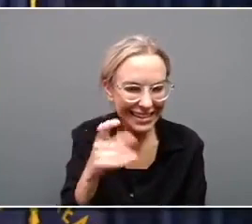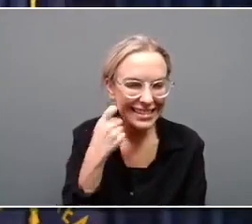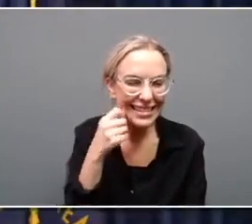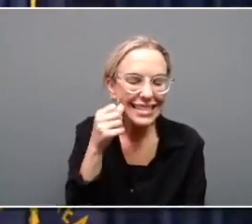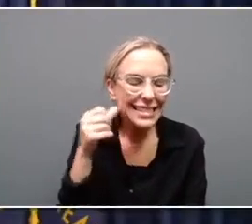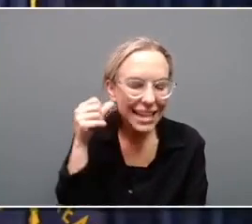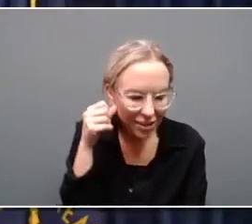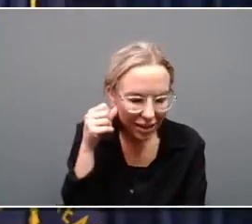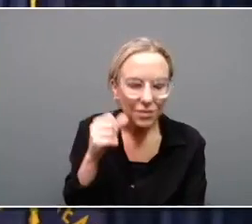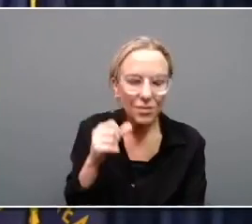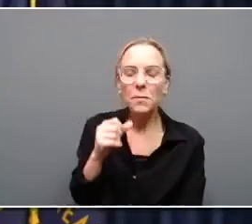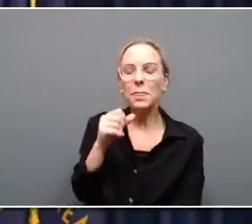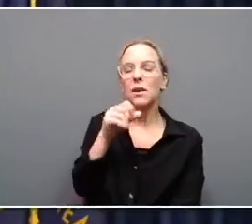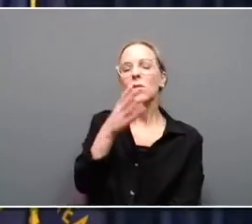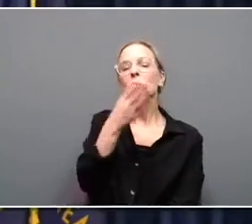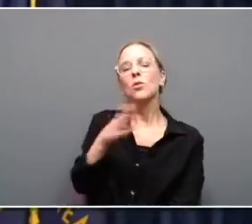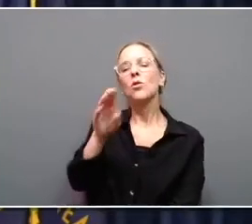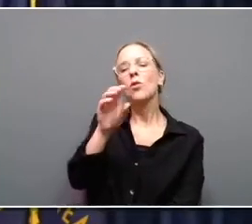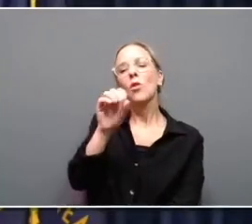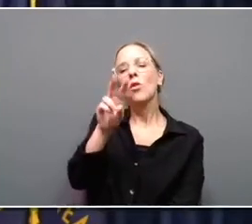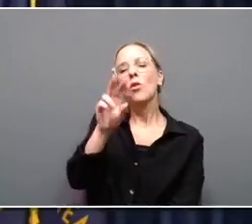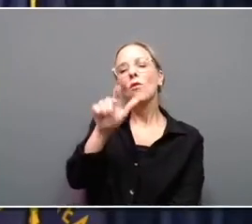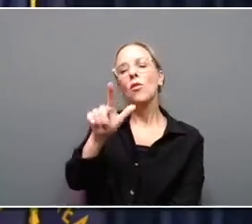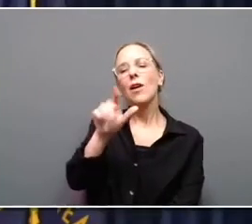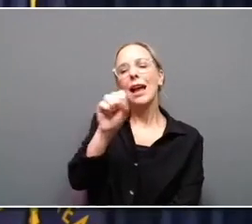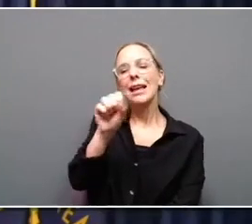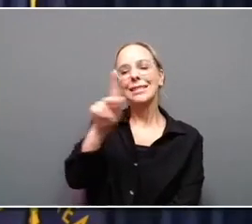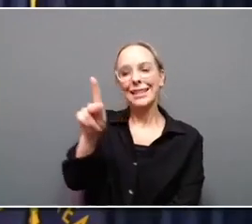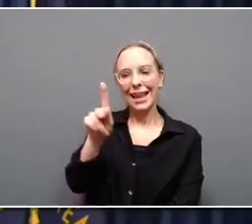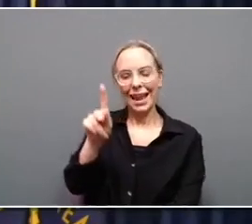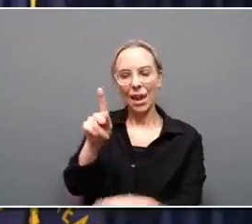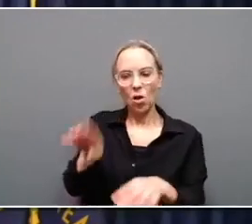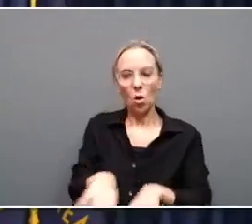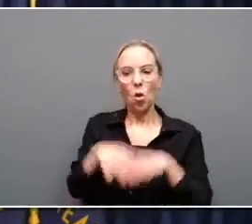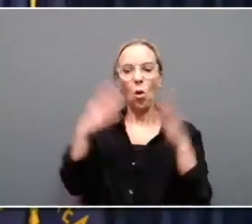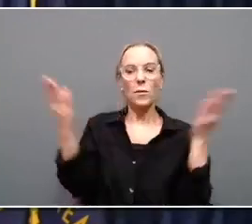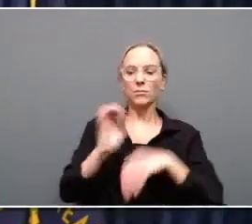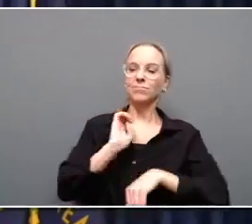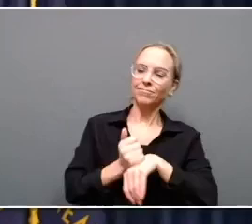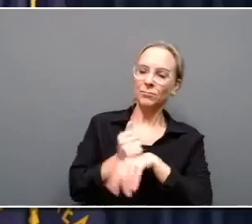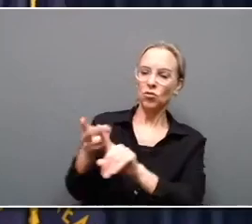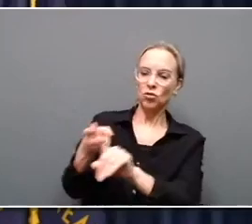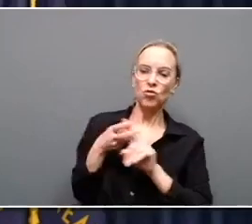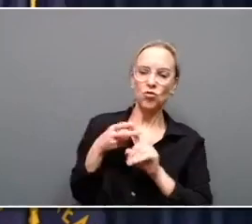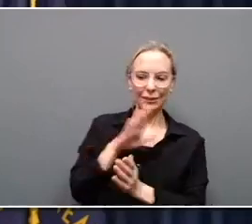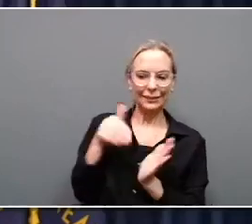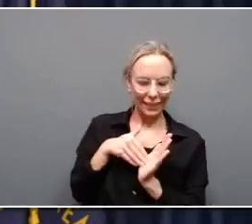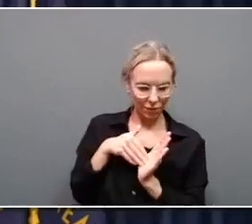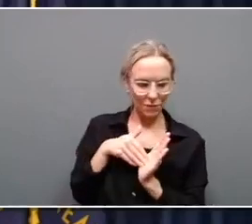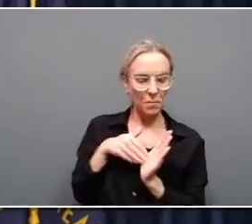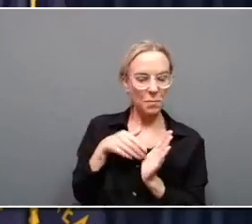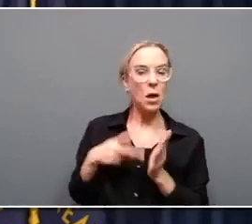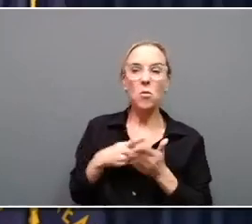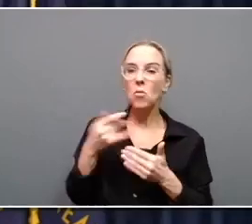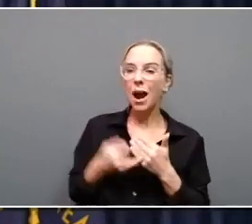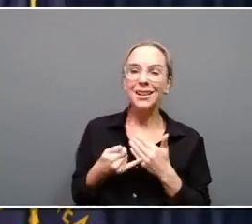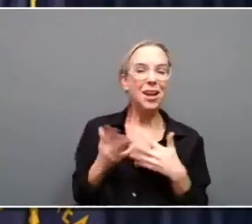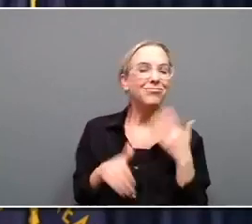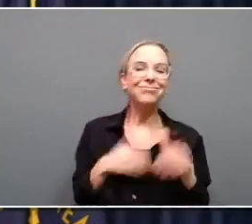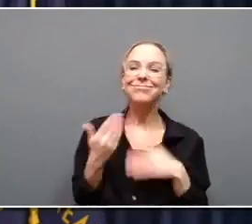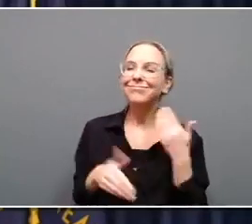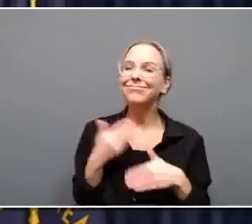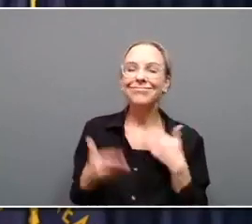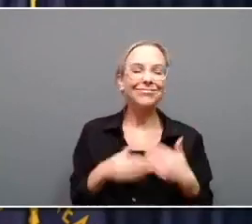Blue Oval SK opened a recruiting center in Elizabethtown. So this project is moving ahead. All these jobs are coming online,